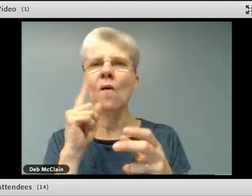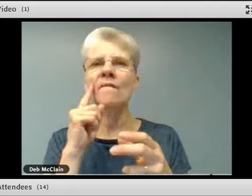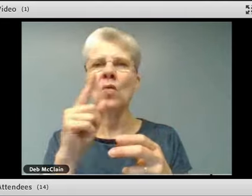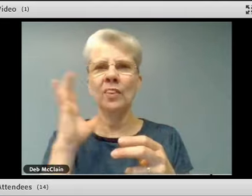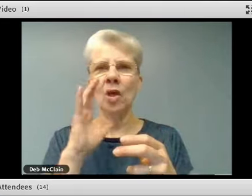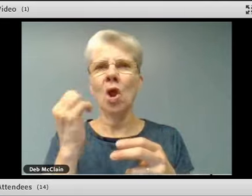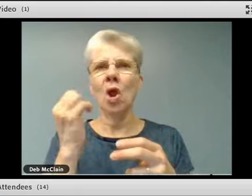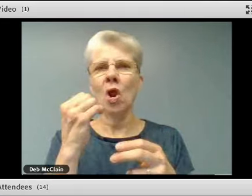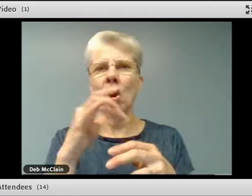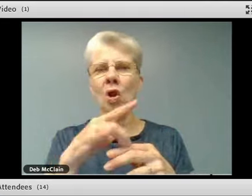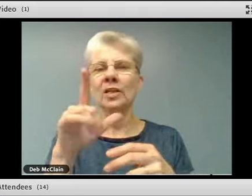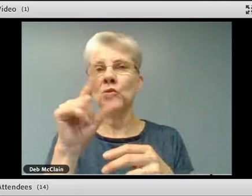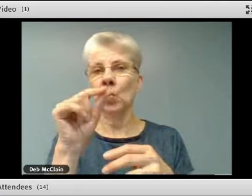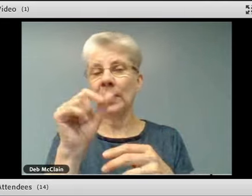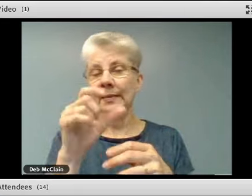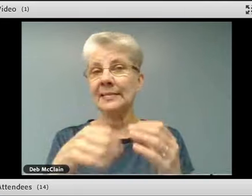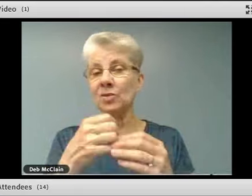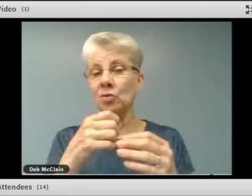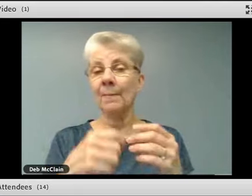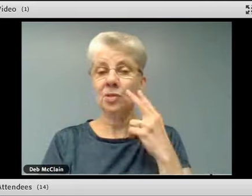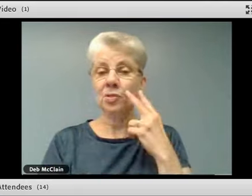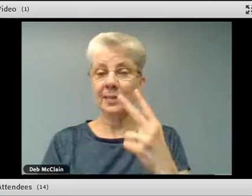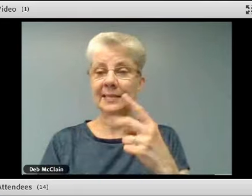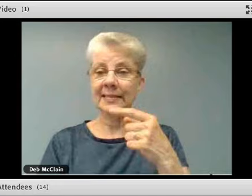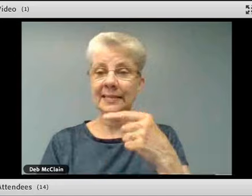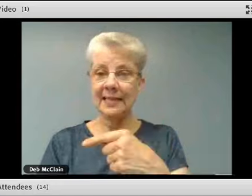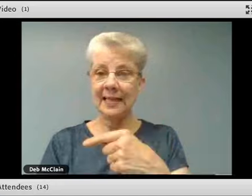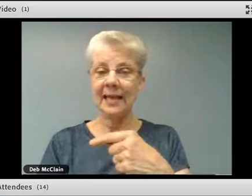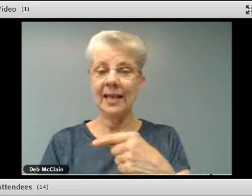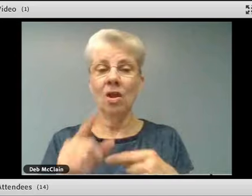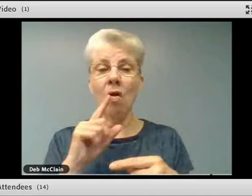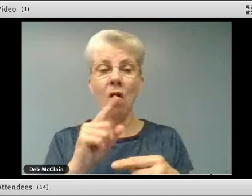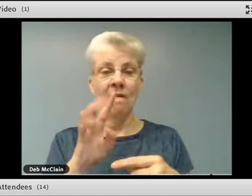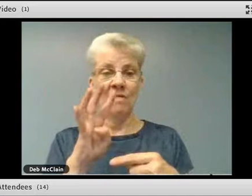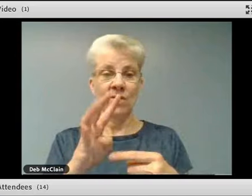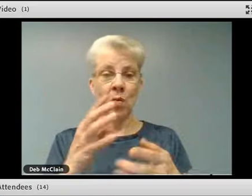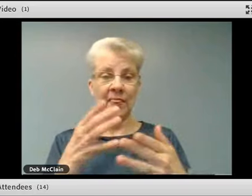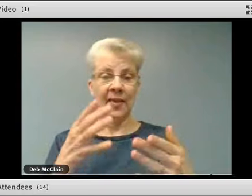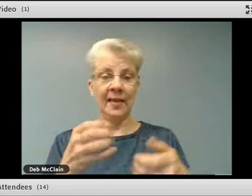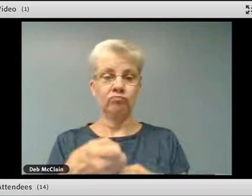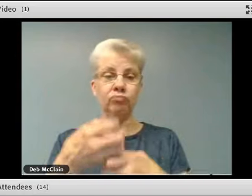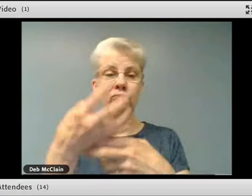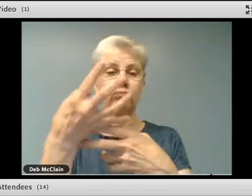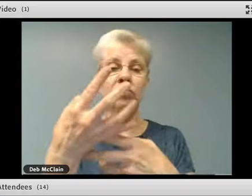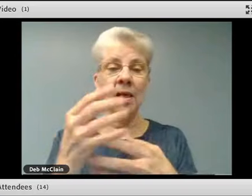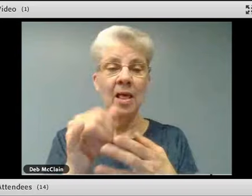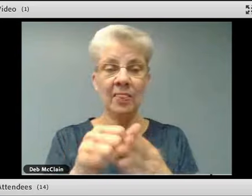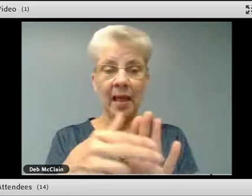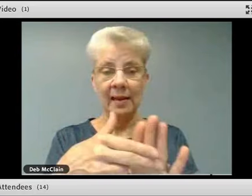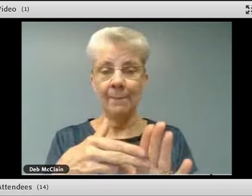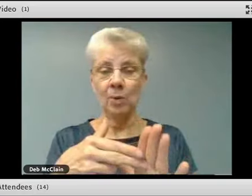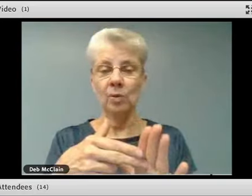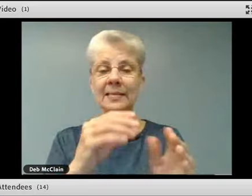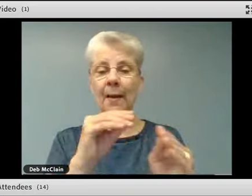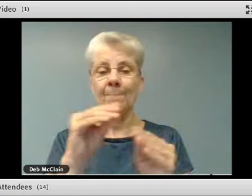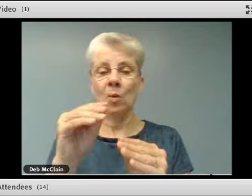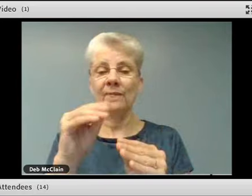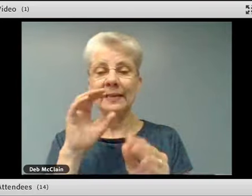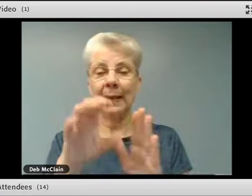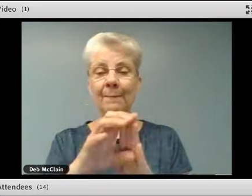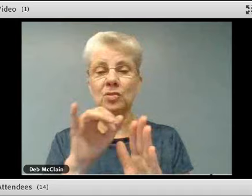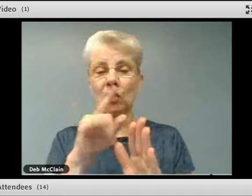century. Here you can see that there are 4 objects labeled as moving image. So those are going to